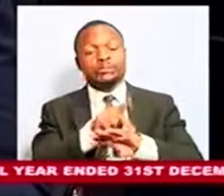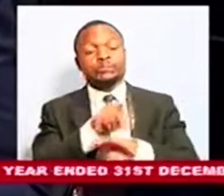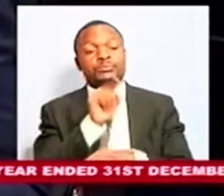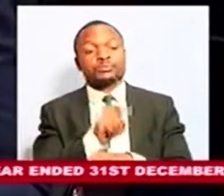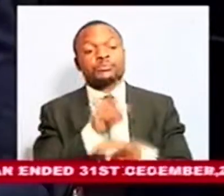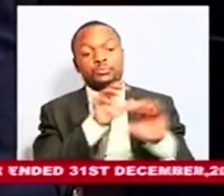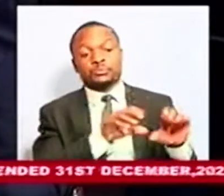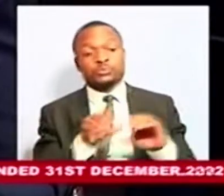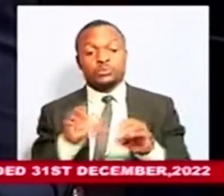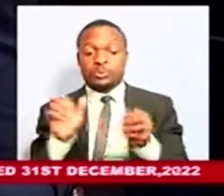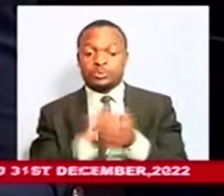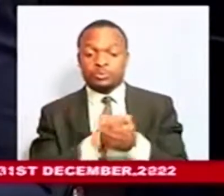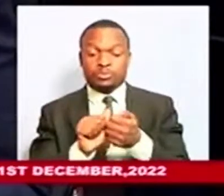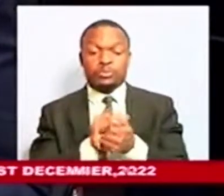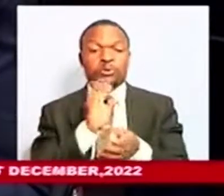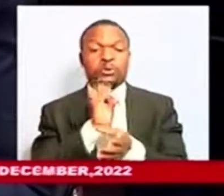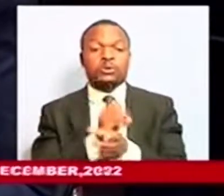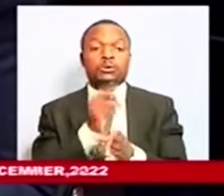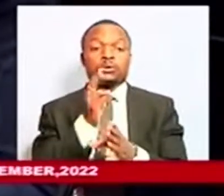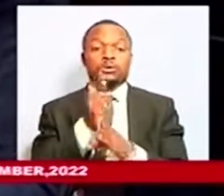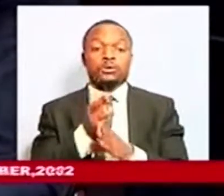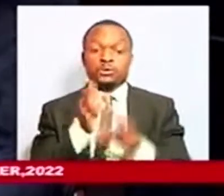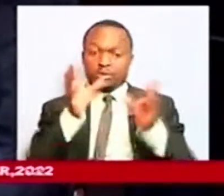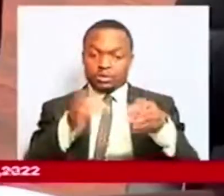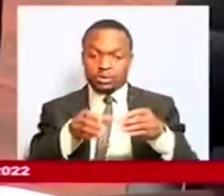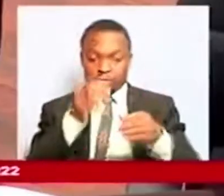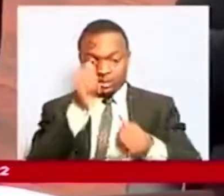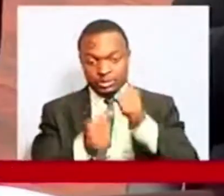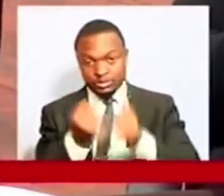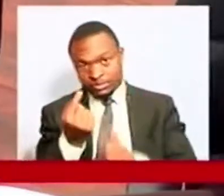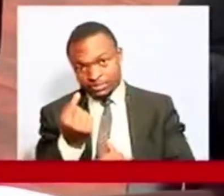do the defects, or the council.